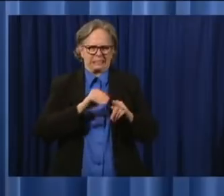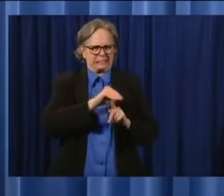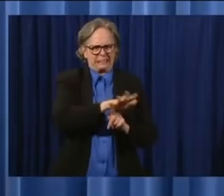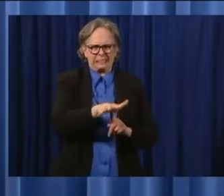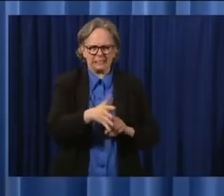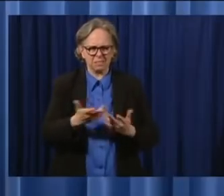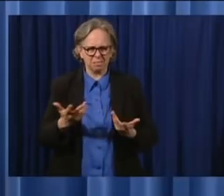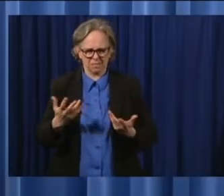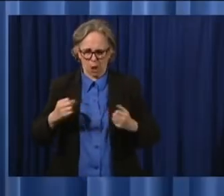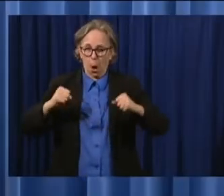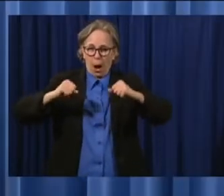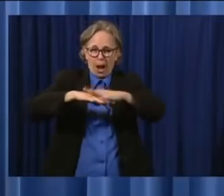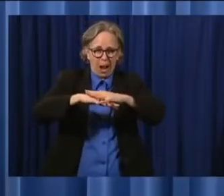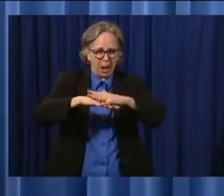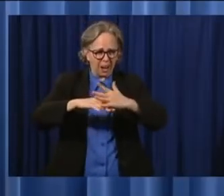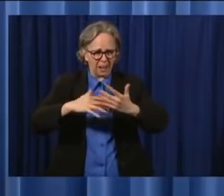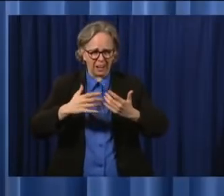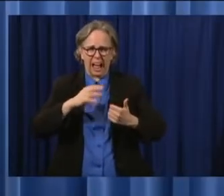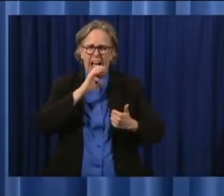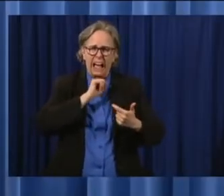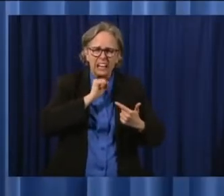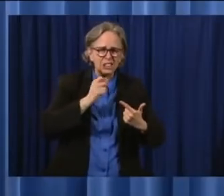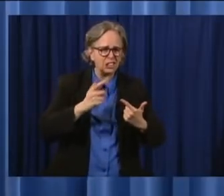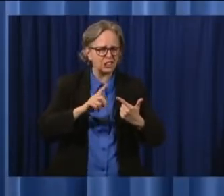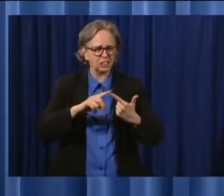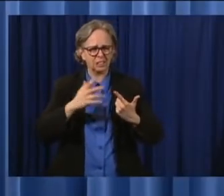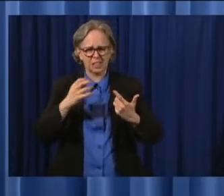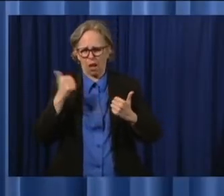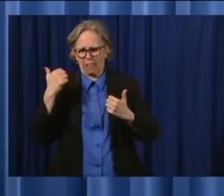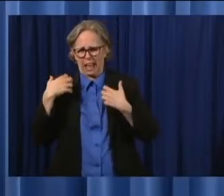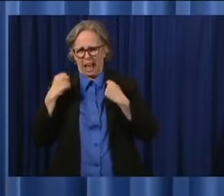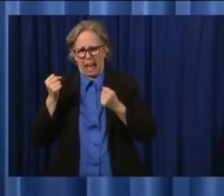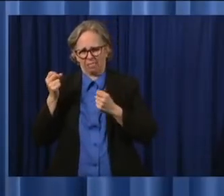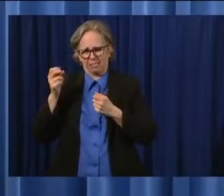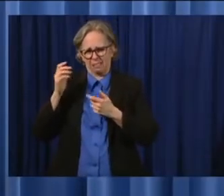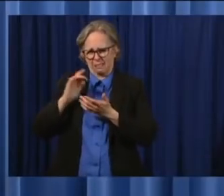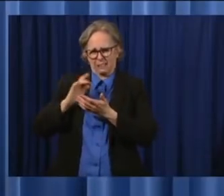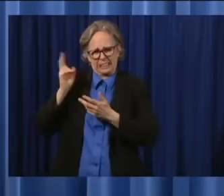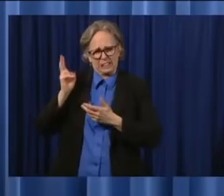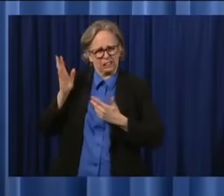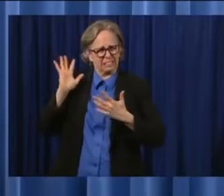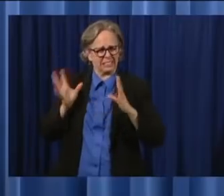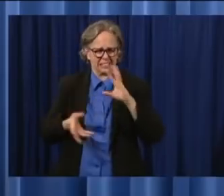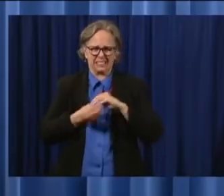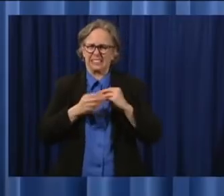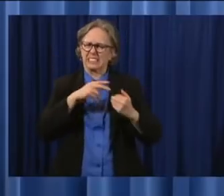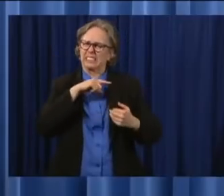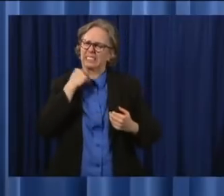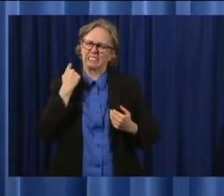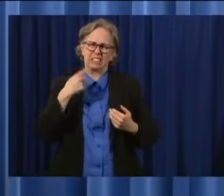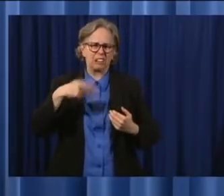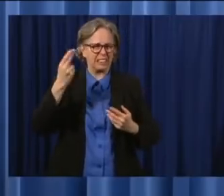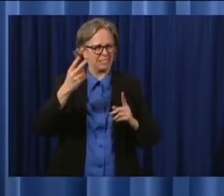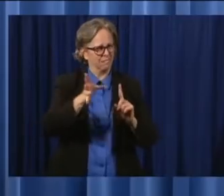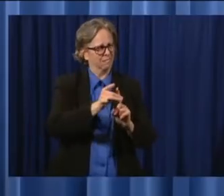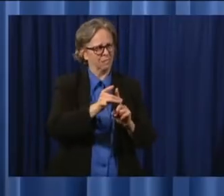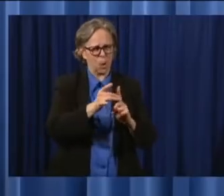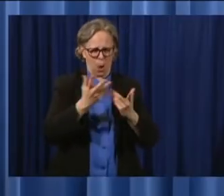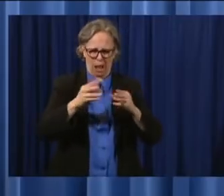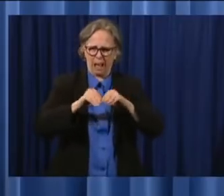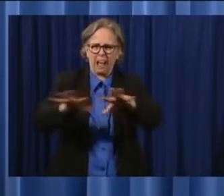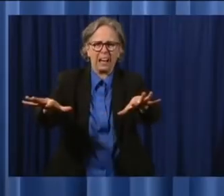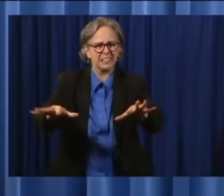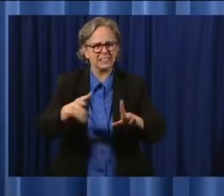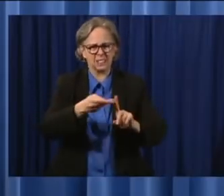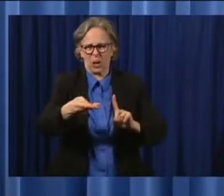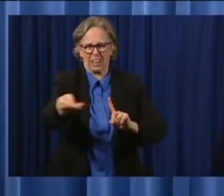come in from somebody from the outside. But we also know how difficult that is. And now we're, a